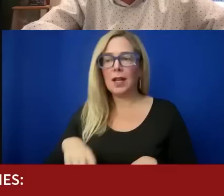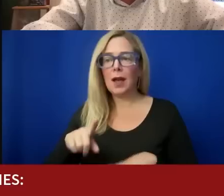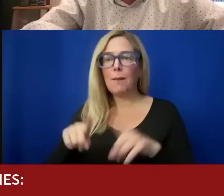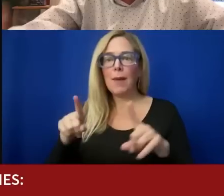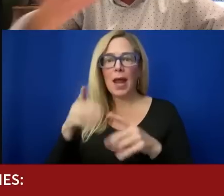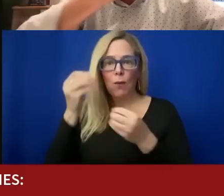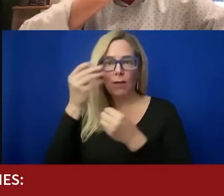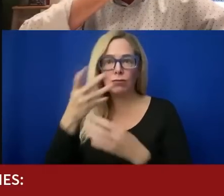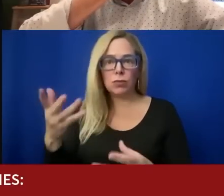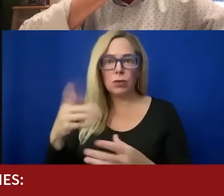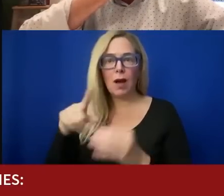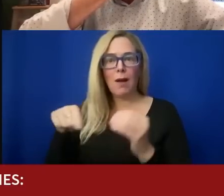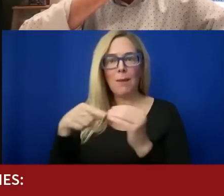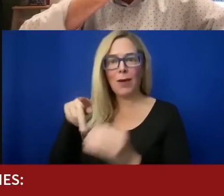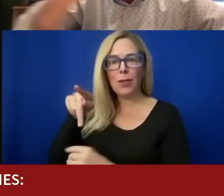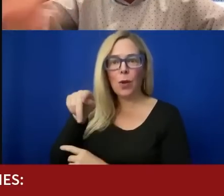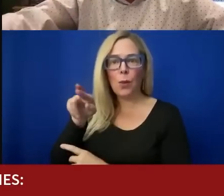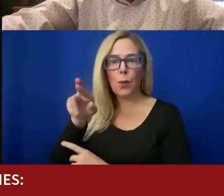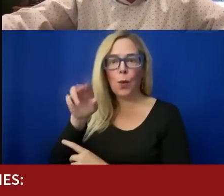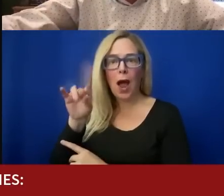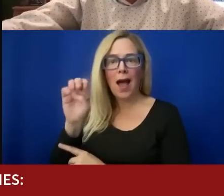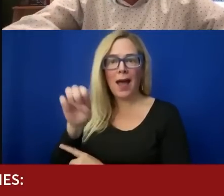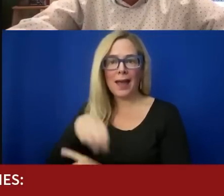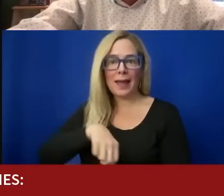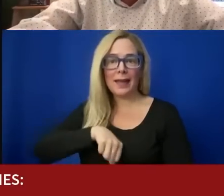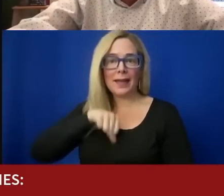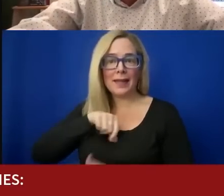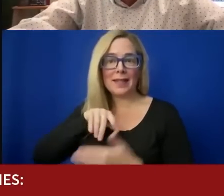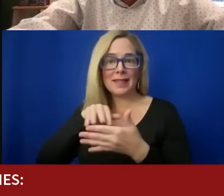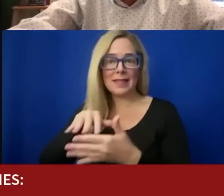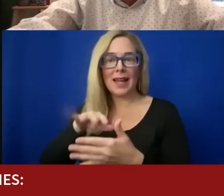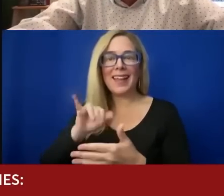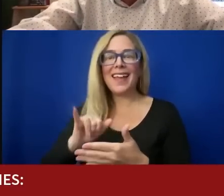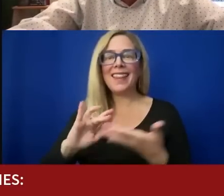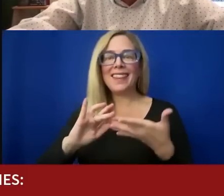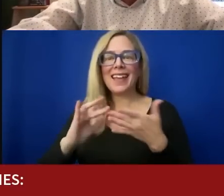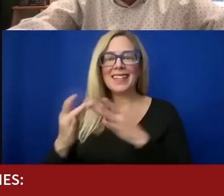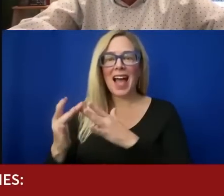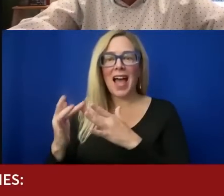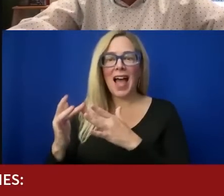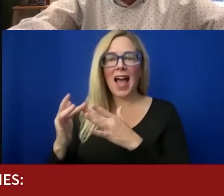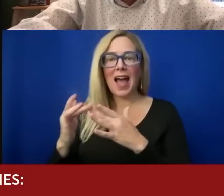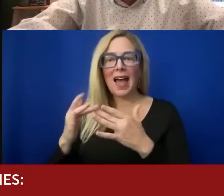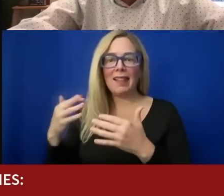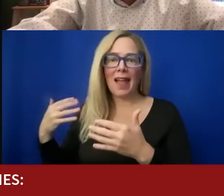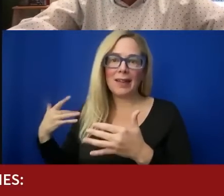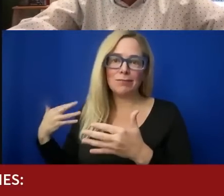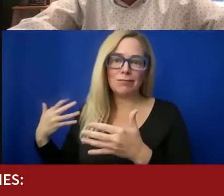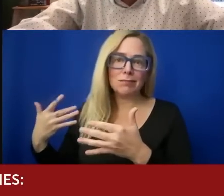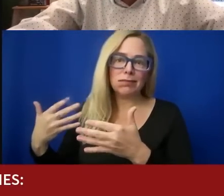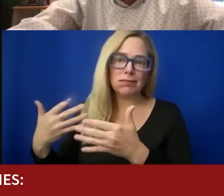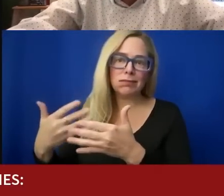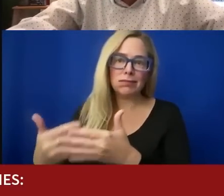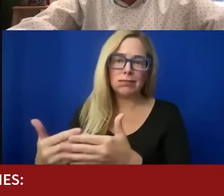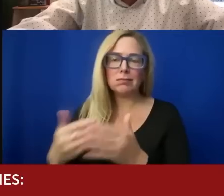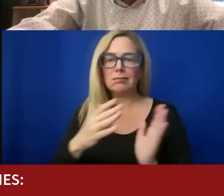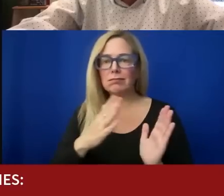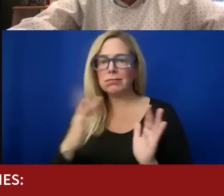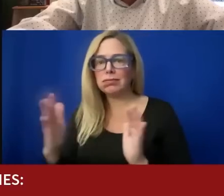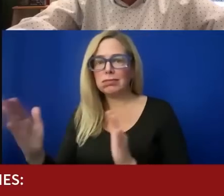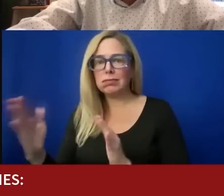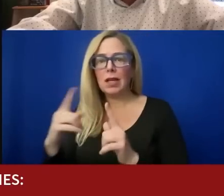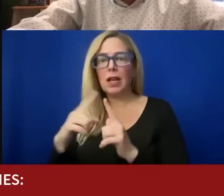study for those who may not be aware. The PRIDE study is an online longitudinal cohort study of SGM or LGBTQ